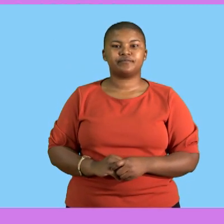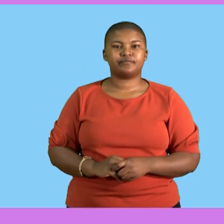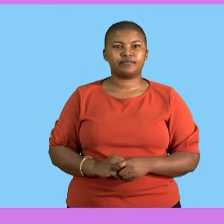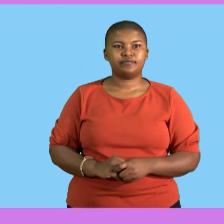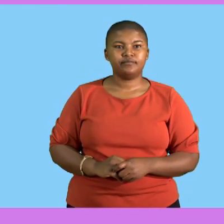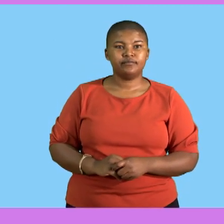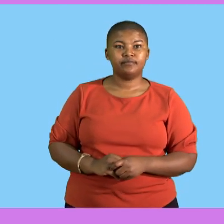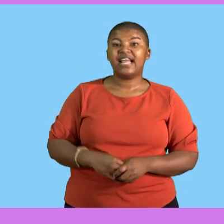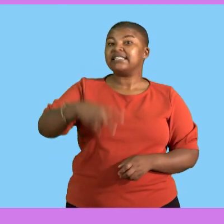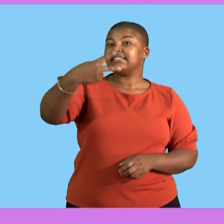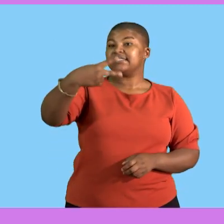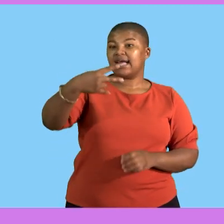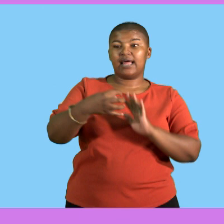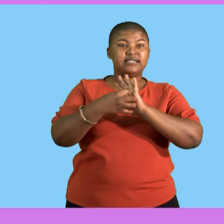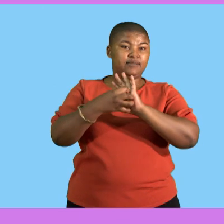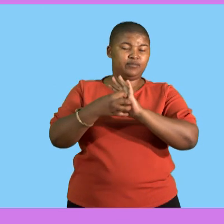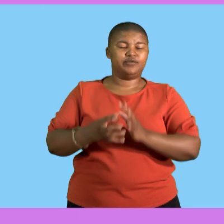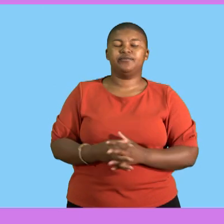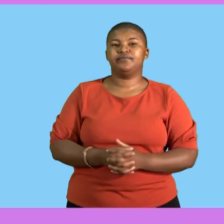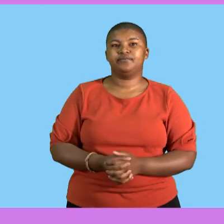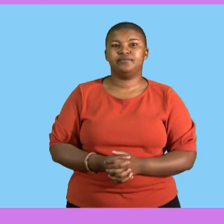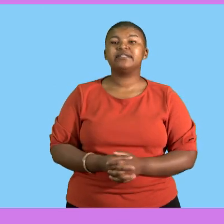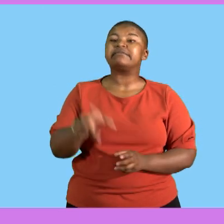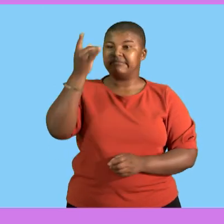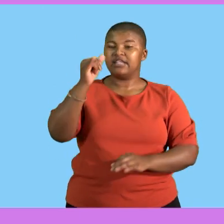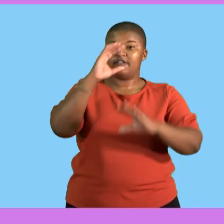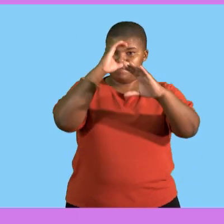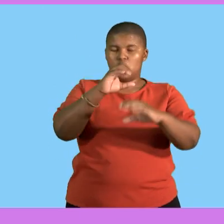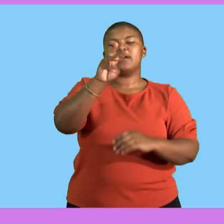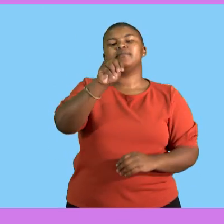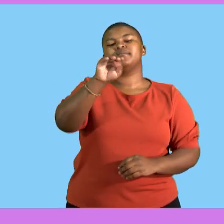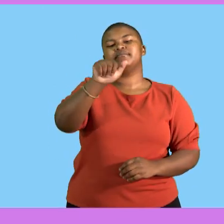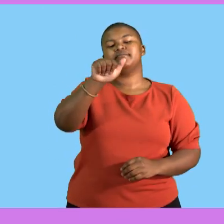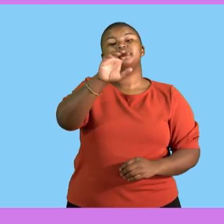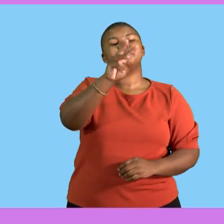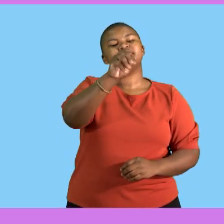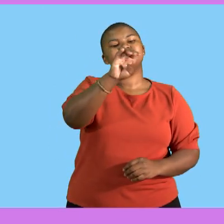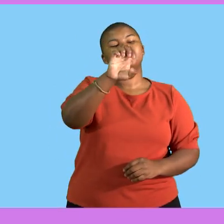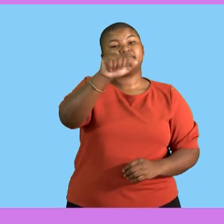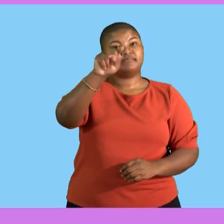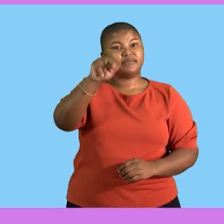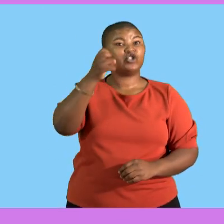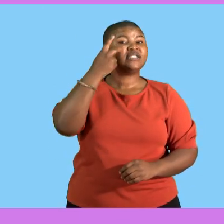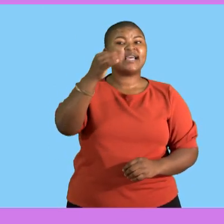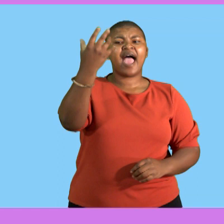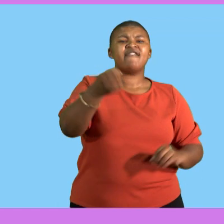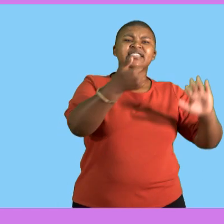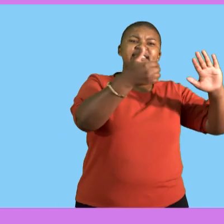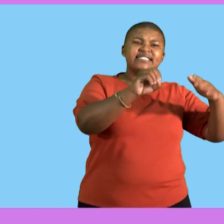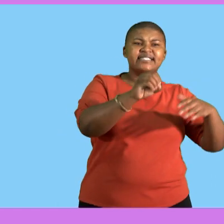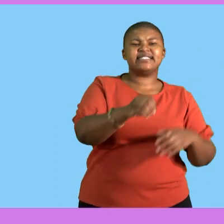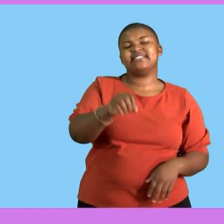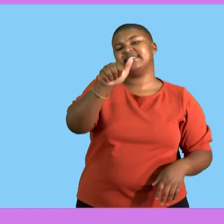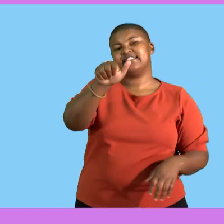us go to the second example on mean. Given the data set below, we have 60, 61, a value of